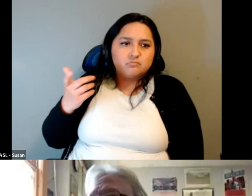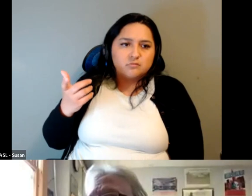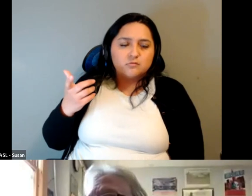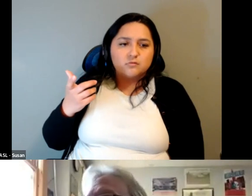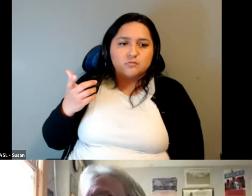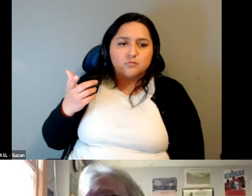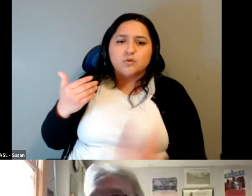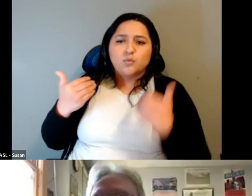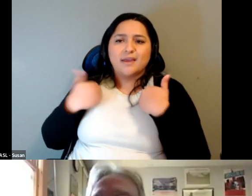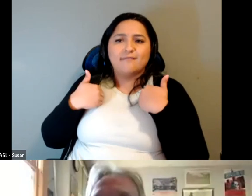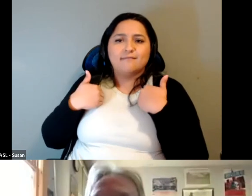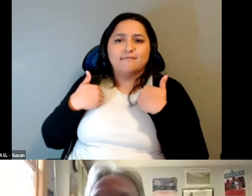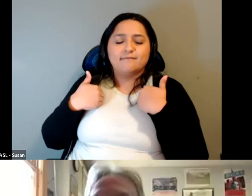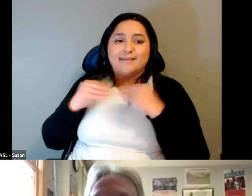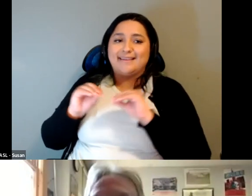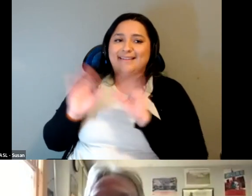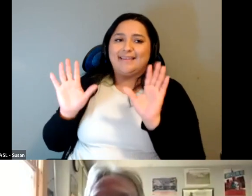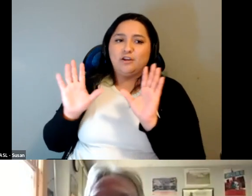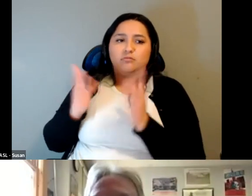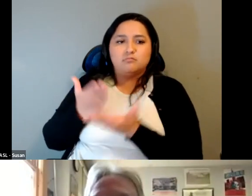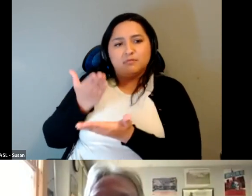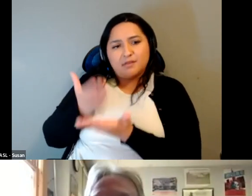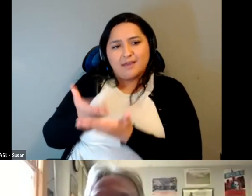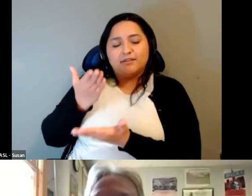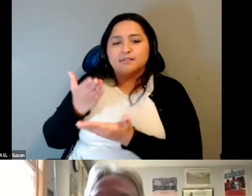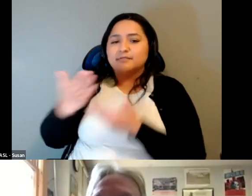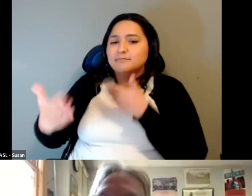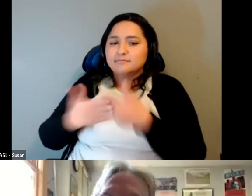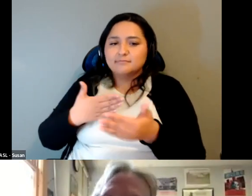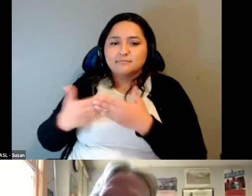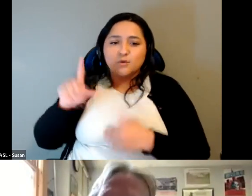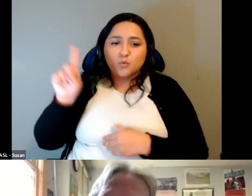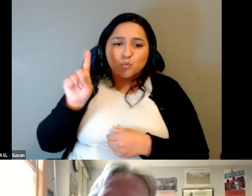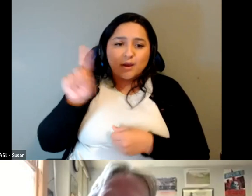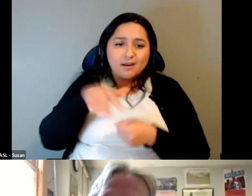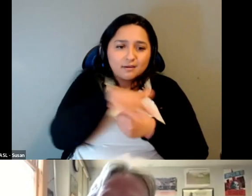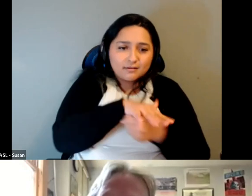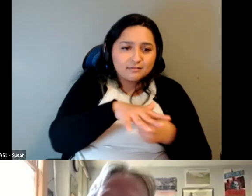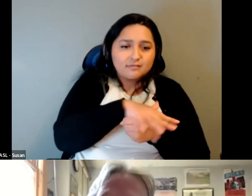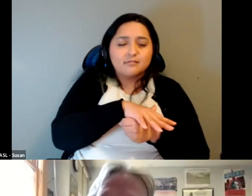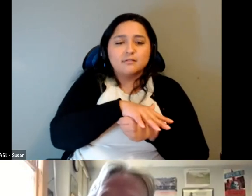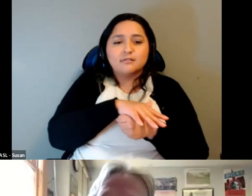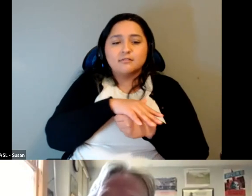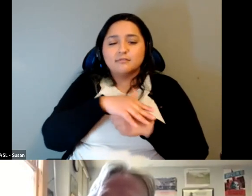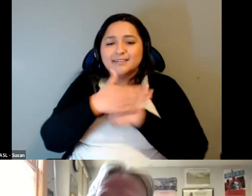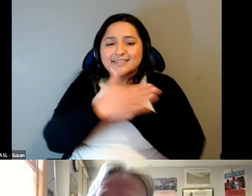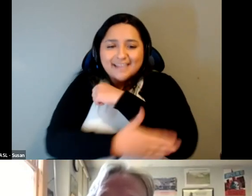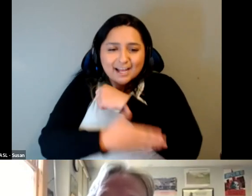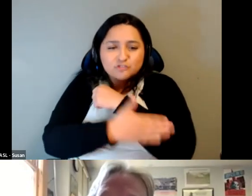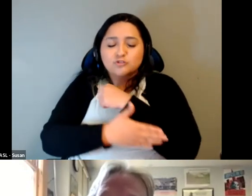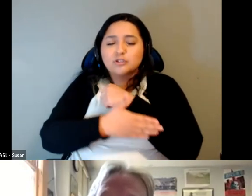there's clear evidence that regardless of the context that it's effective. I think that, again, it does not